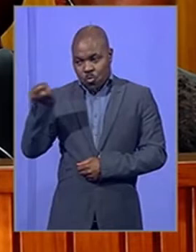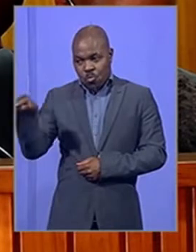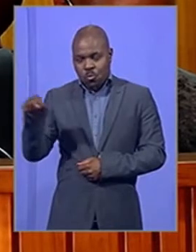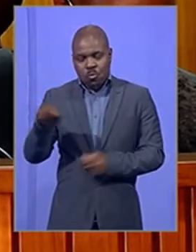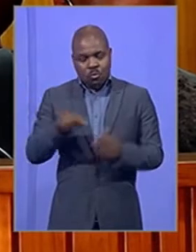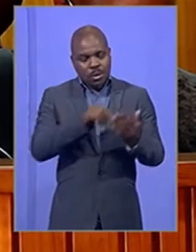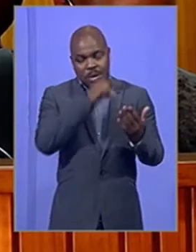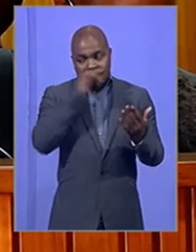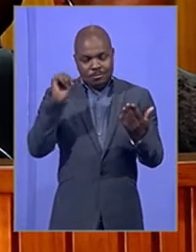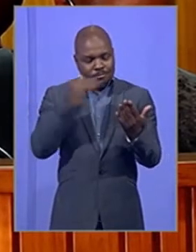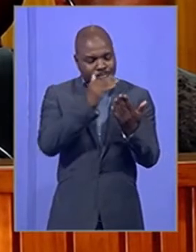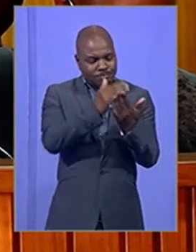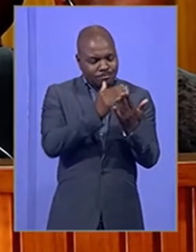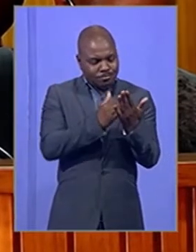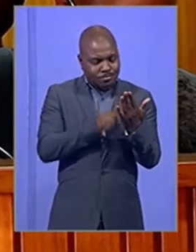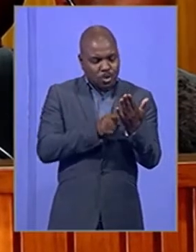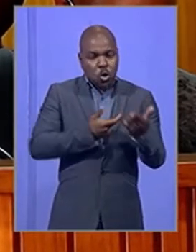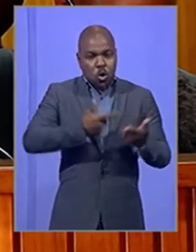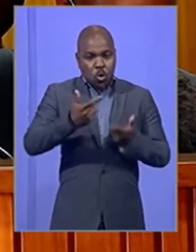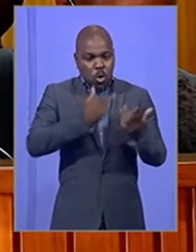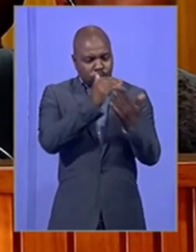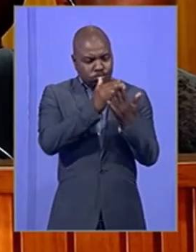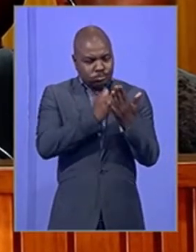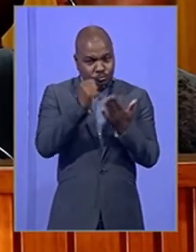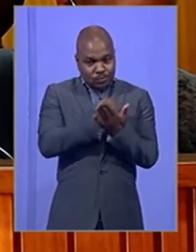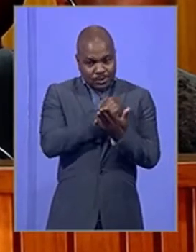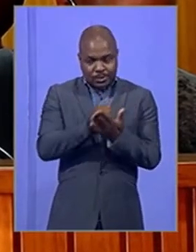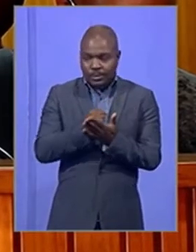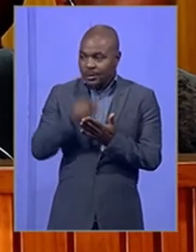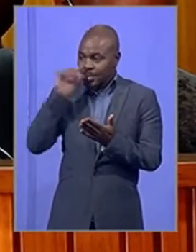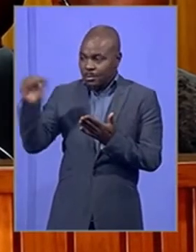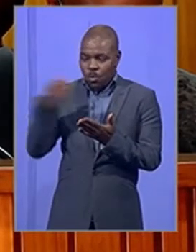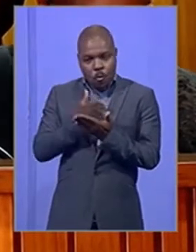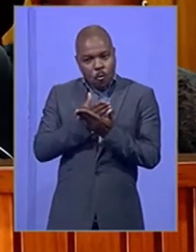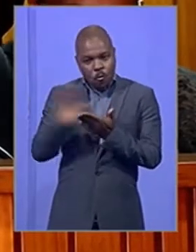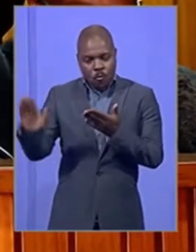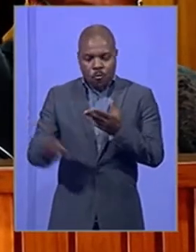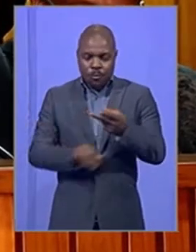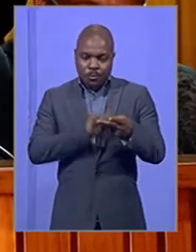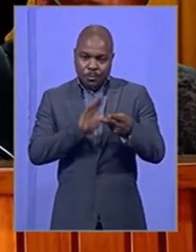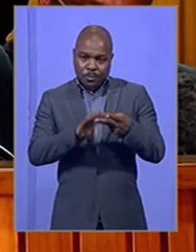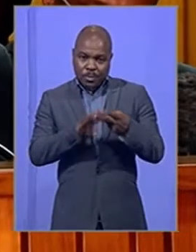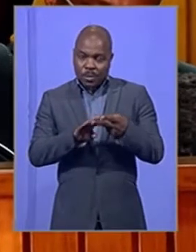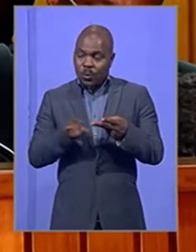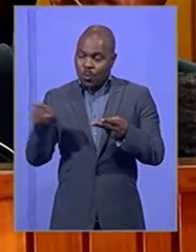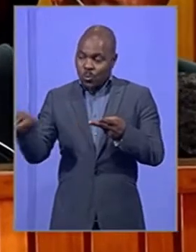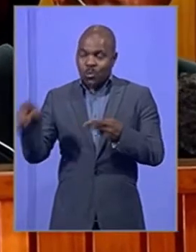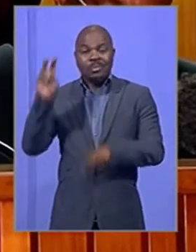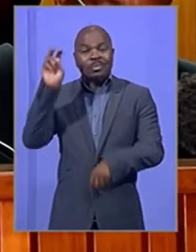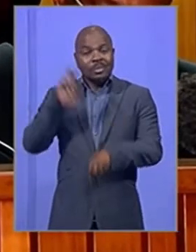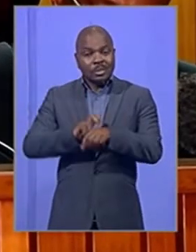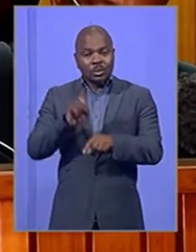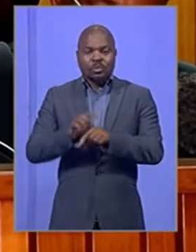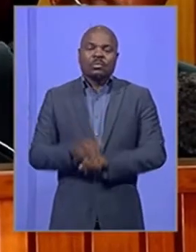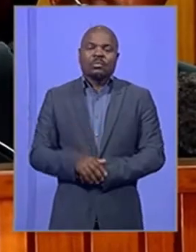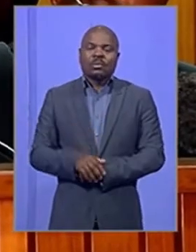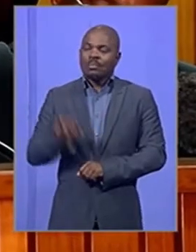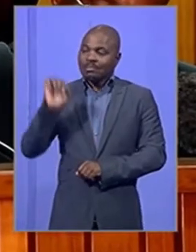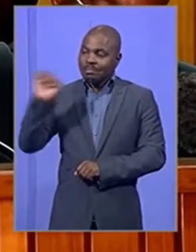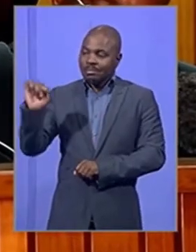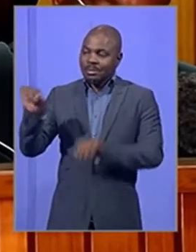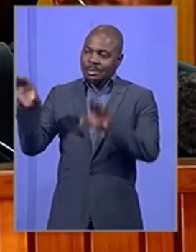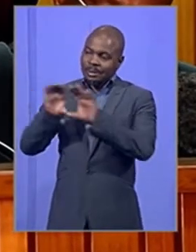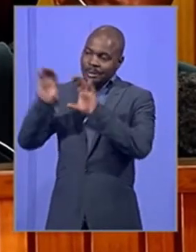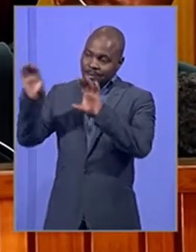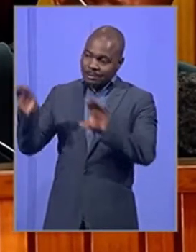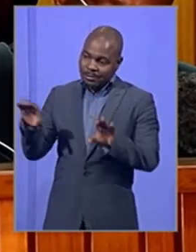role of legal practitioners. 2. The respondent must surrender and deliver his certificate